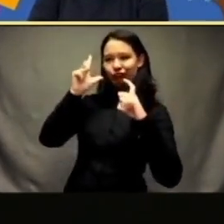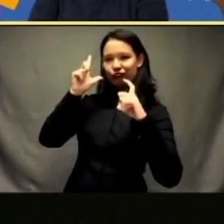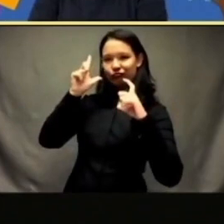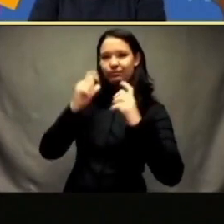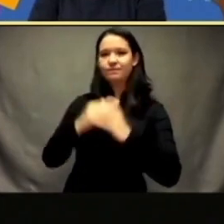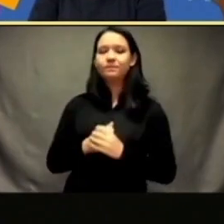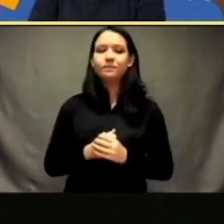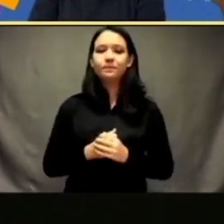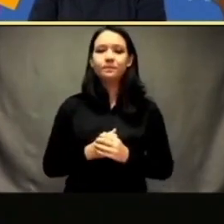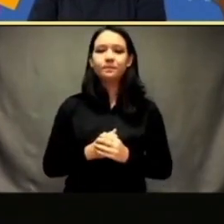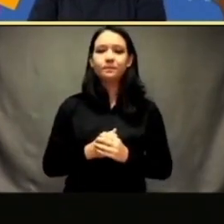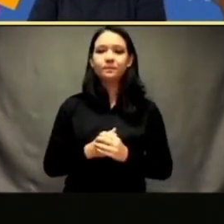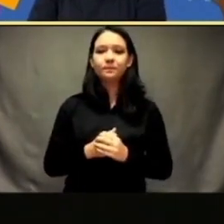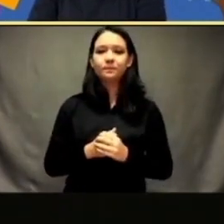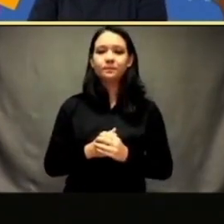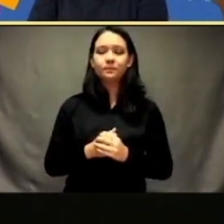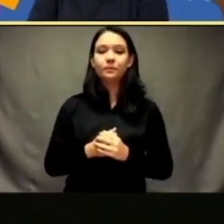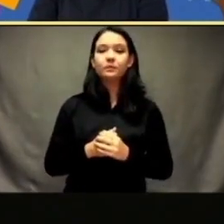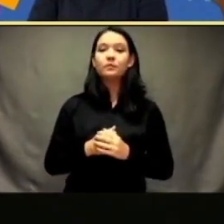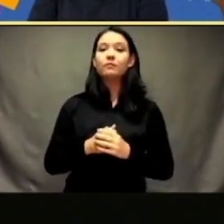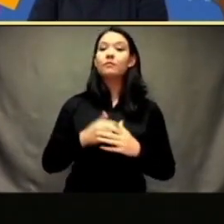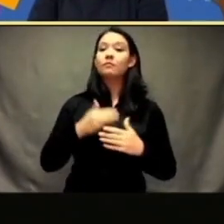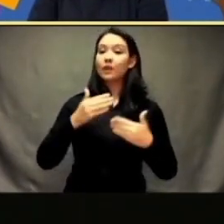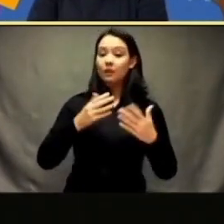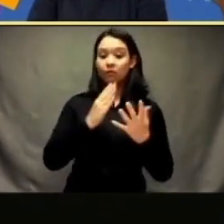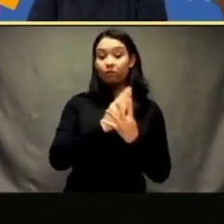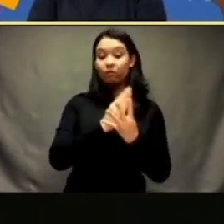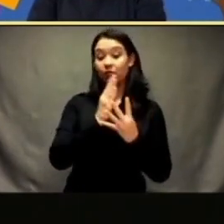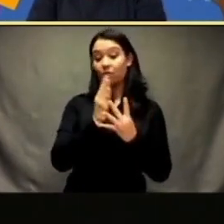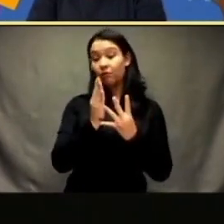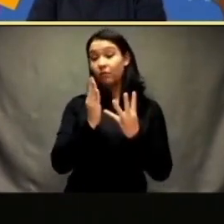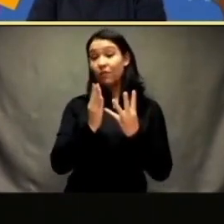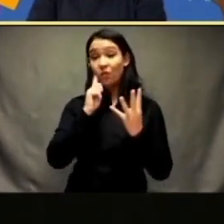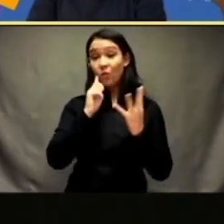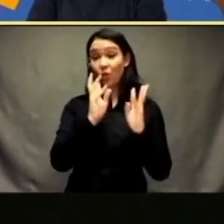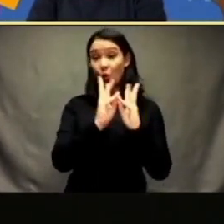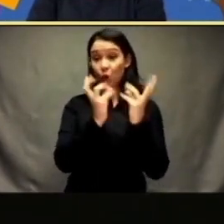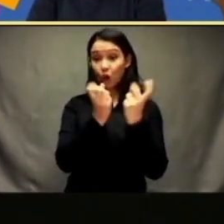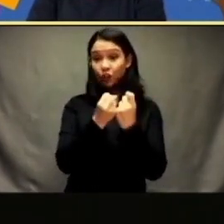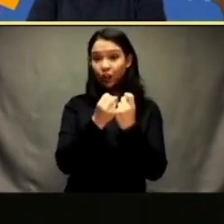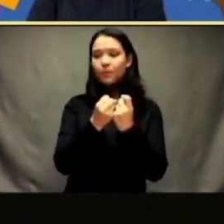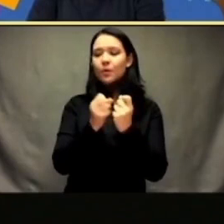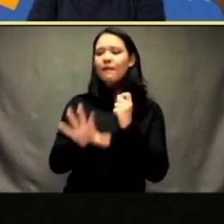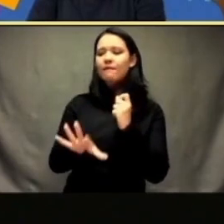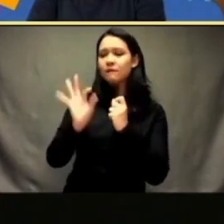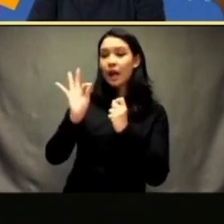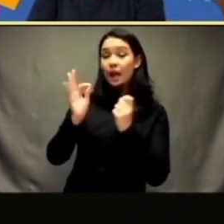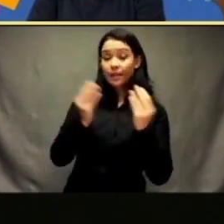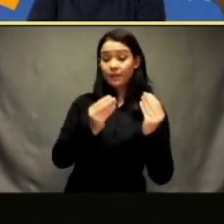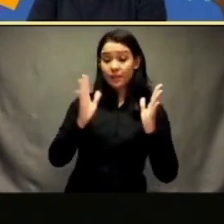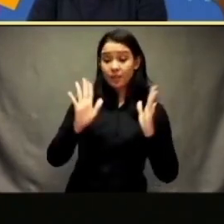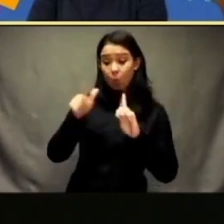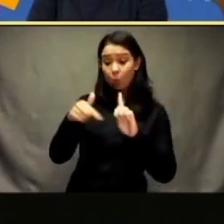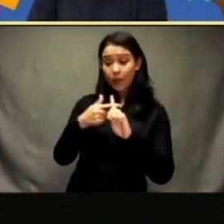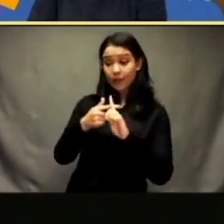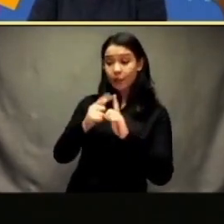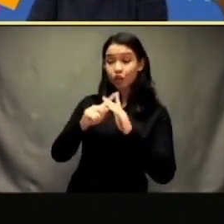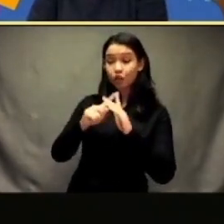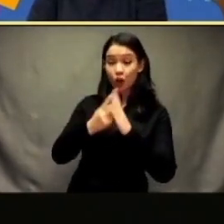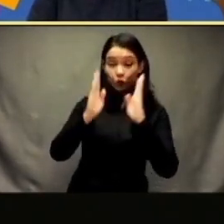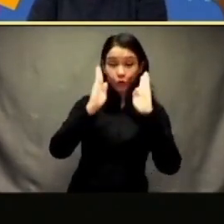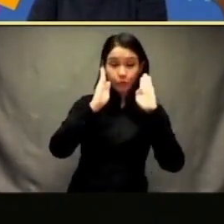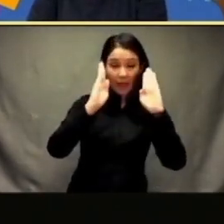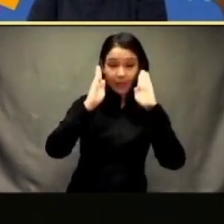And over the course of the workshops, we find that for facilitators, when they start to pay attention to what